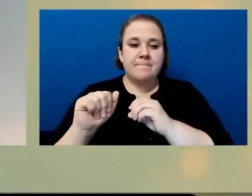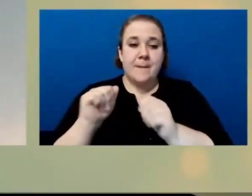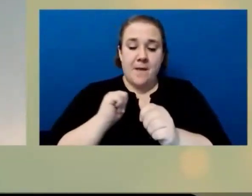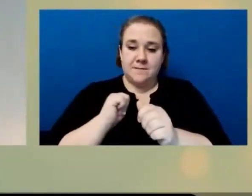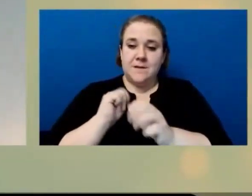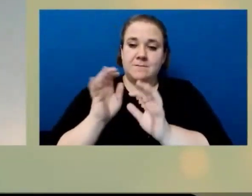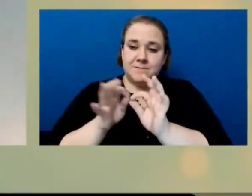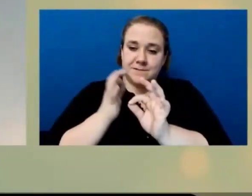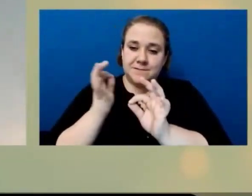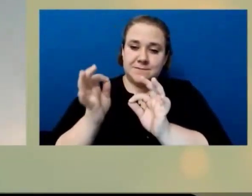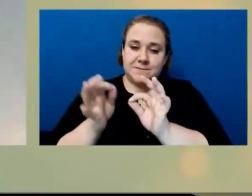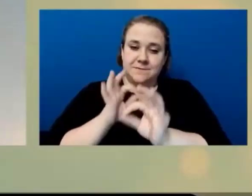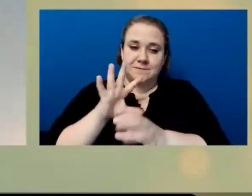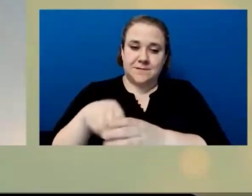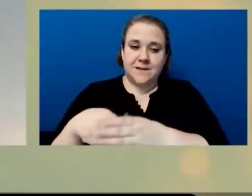bomb.